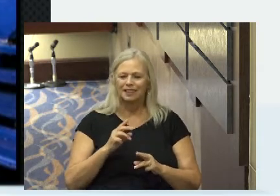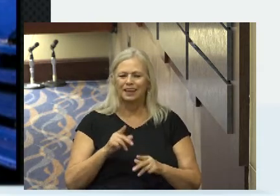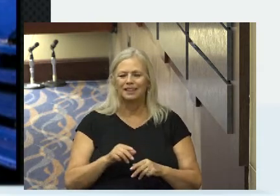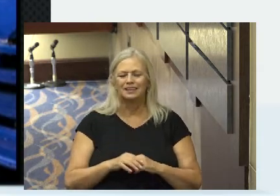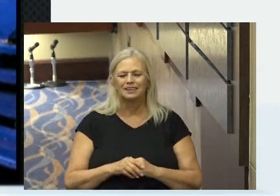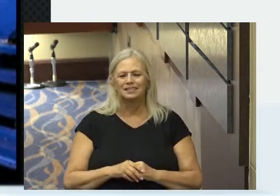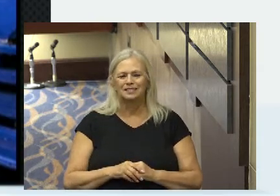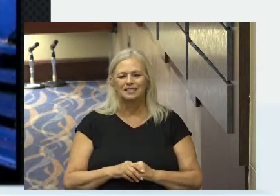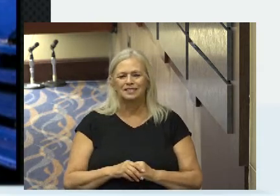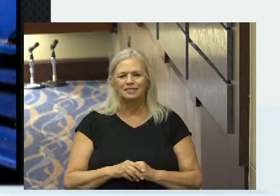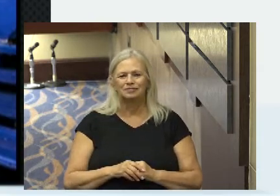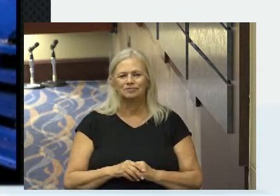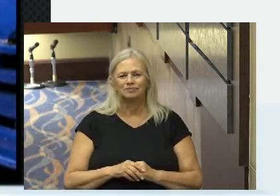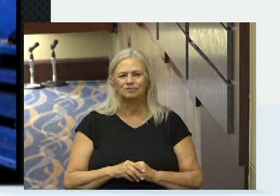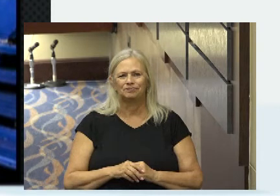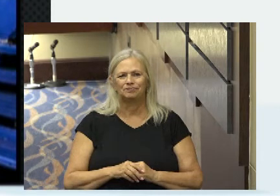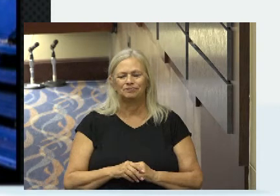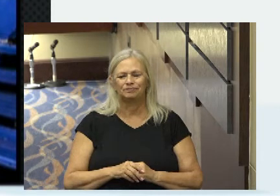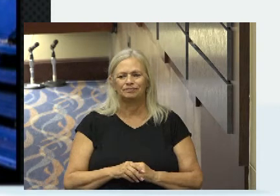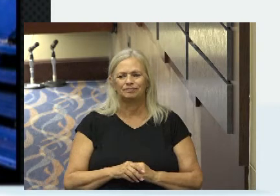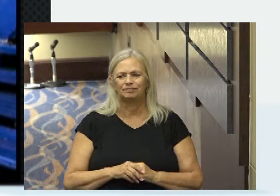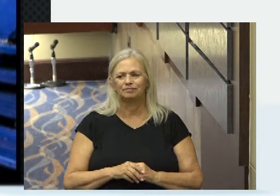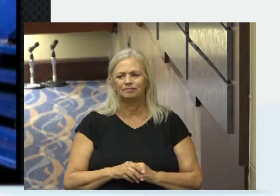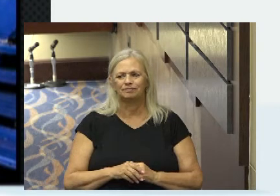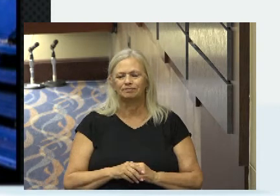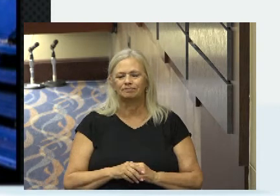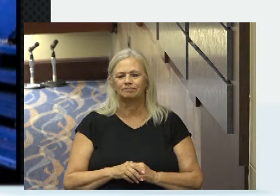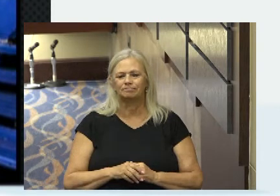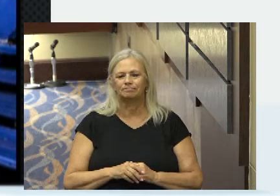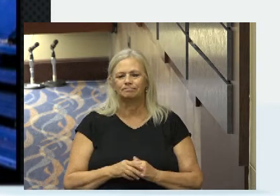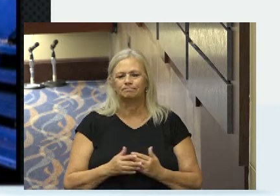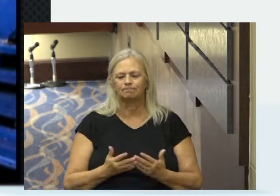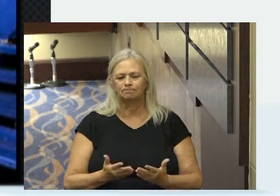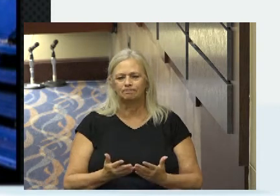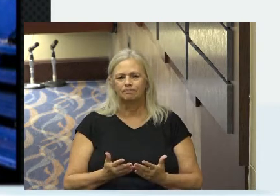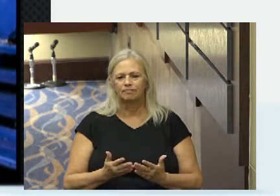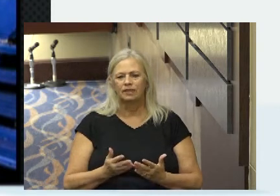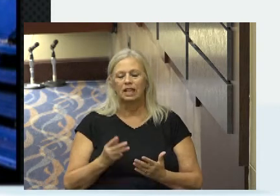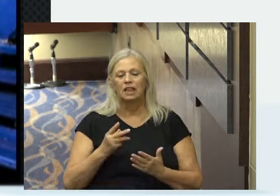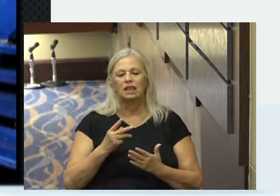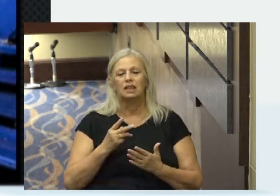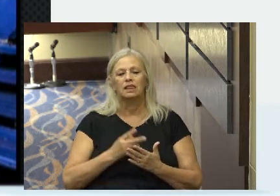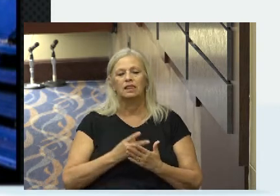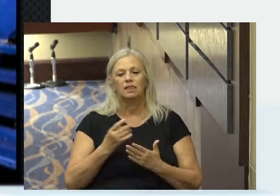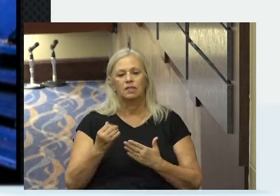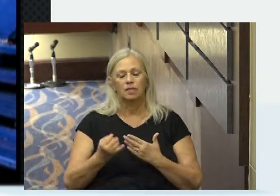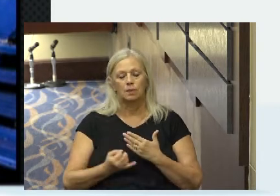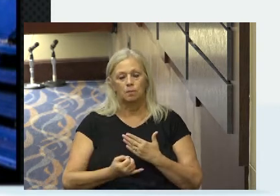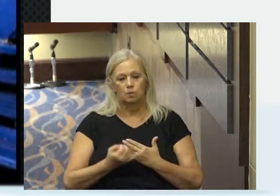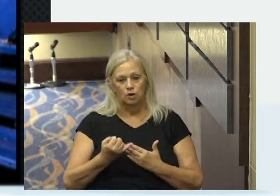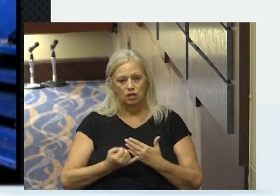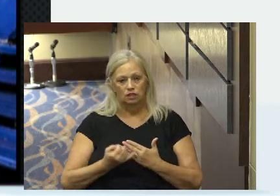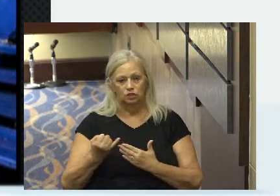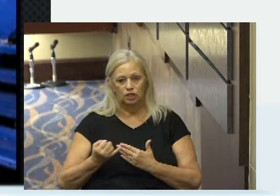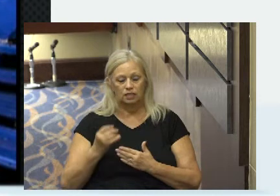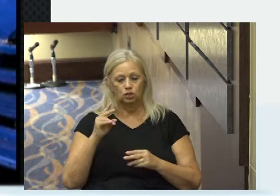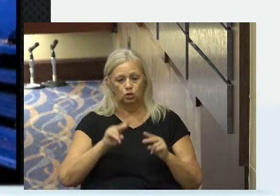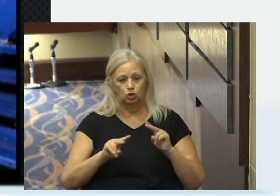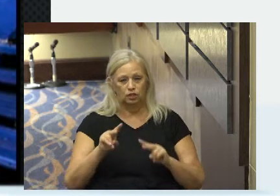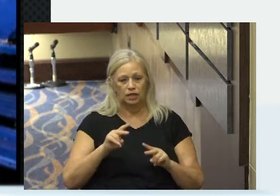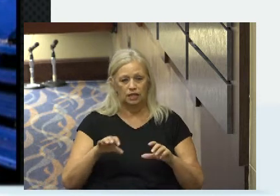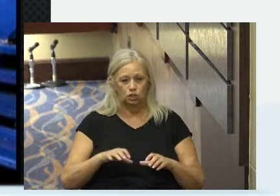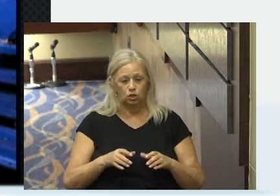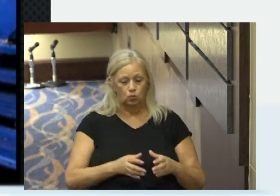well. Very specific. So the projects looked at doing column lighting on the columns